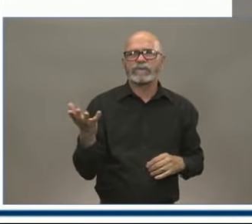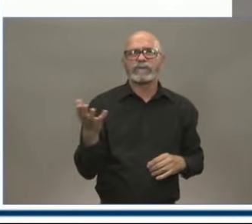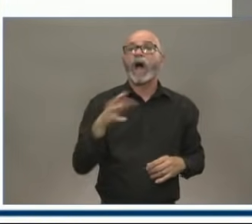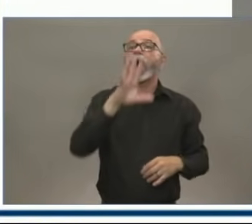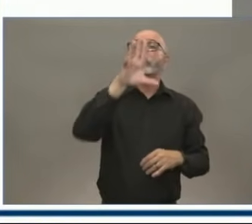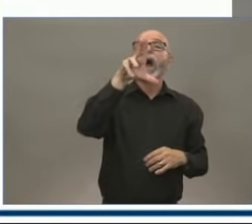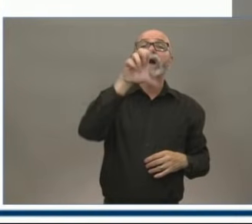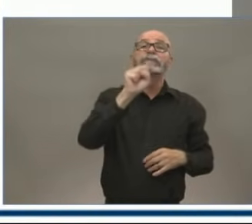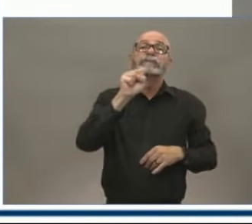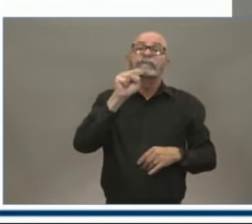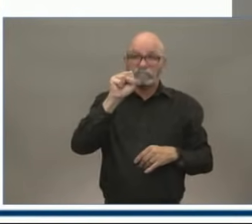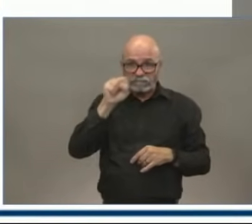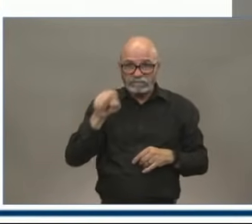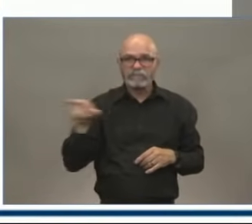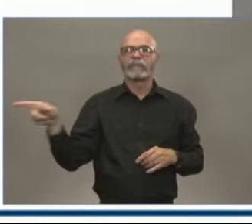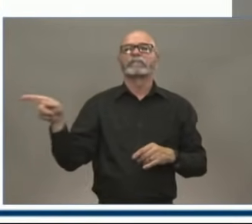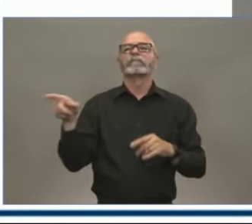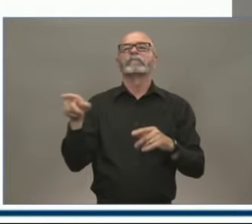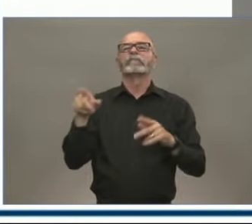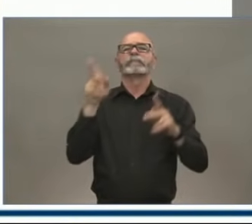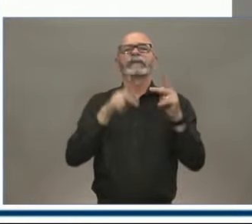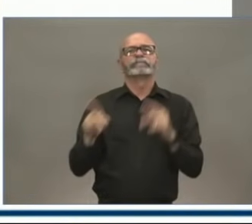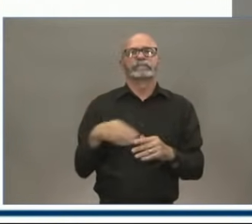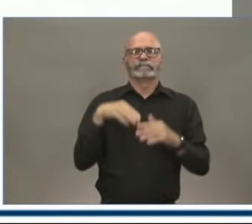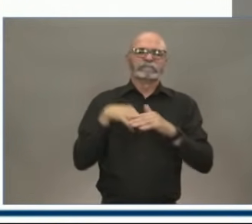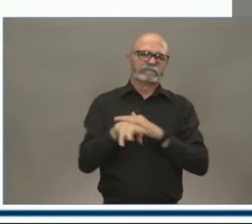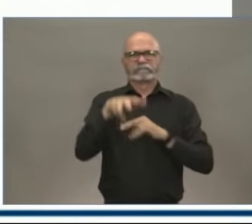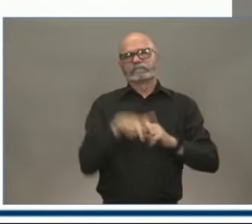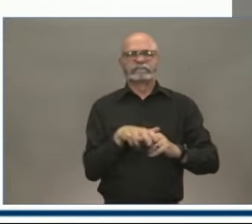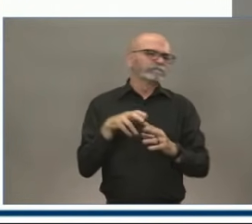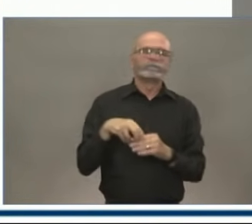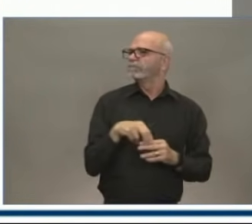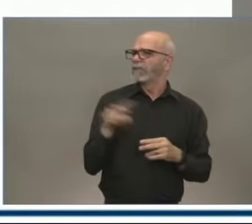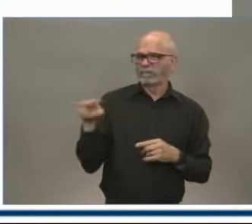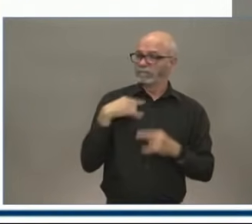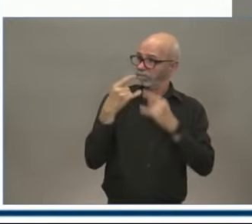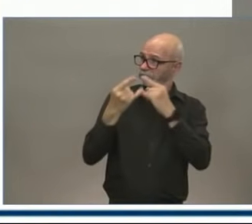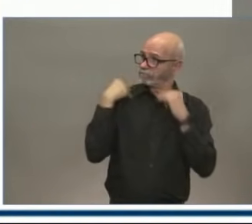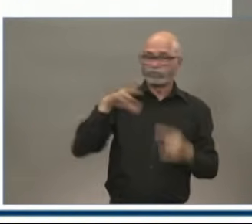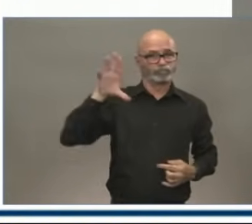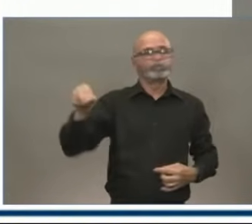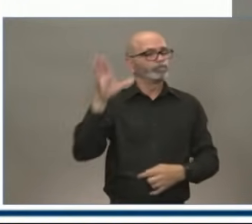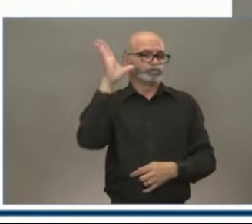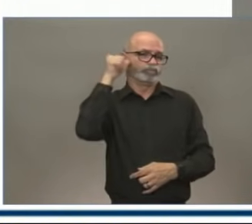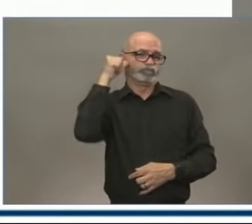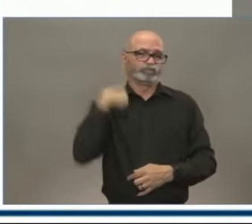today, that people are just flat out refusing to wear a mask on a bus simply because they don't want to.